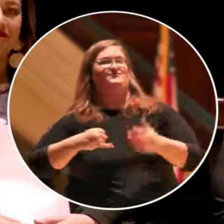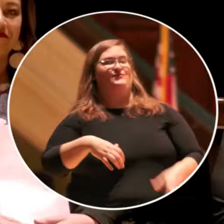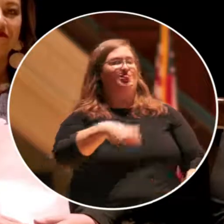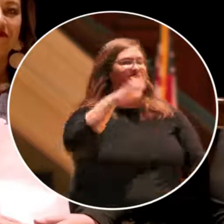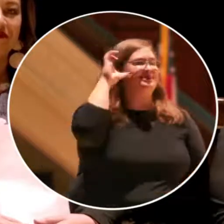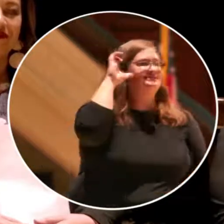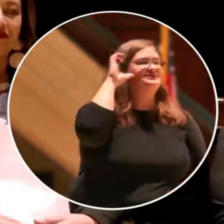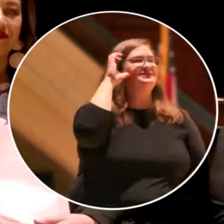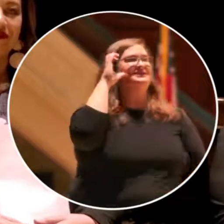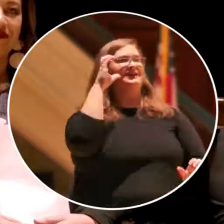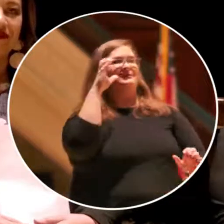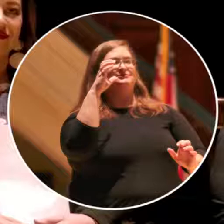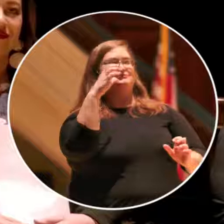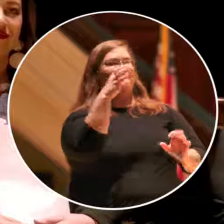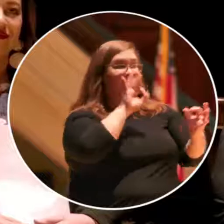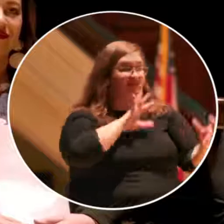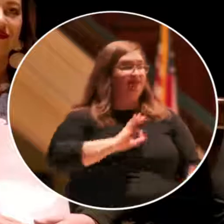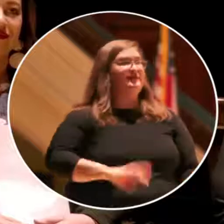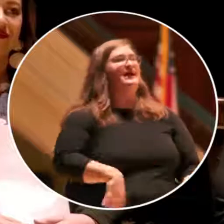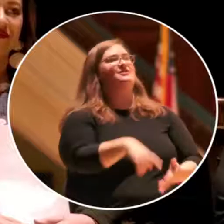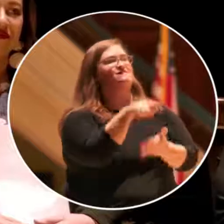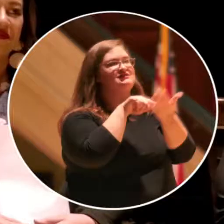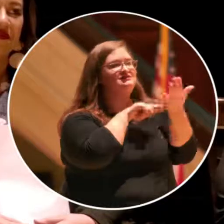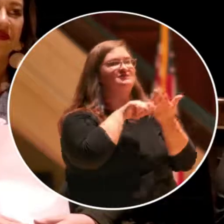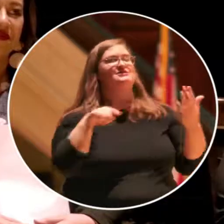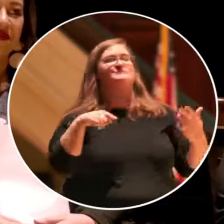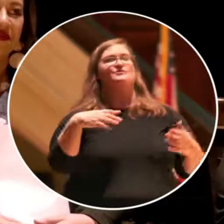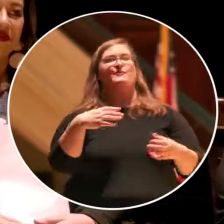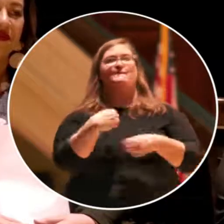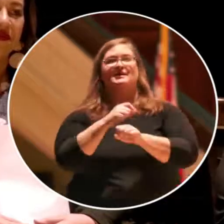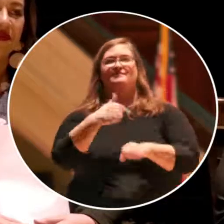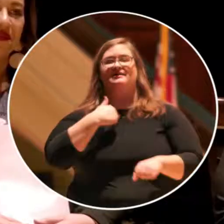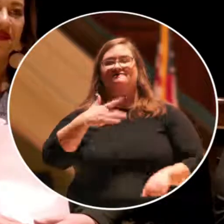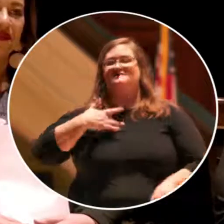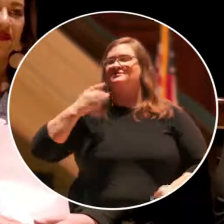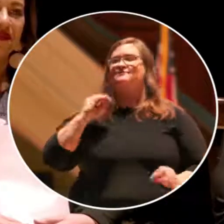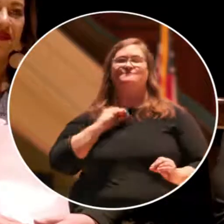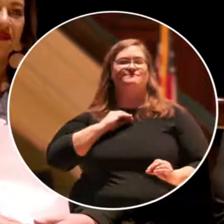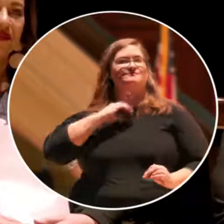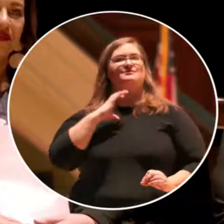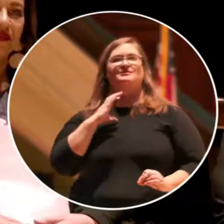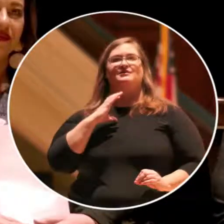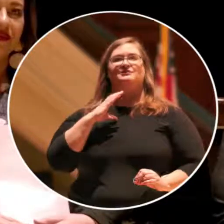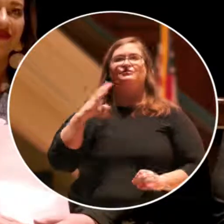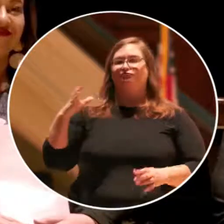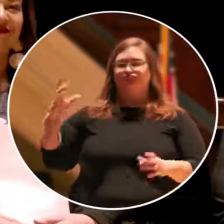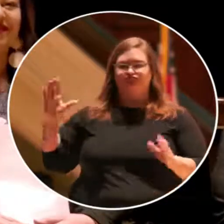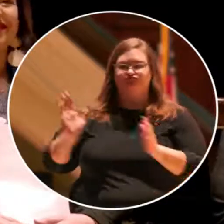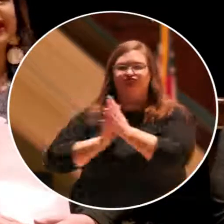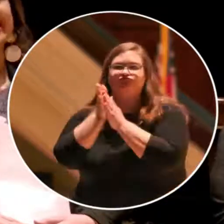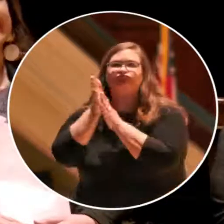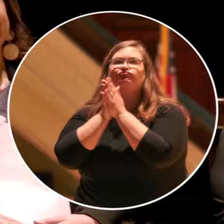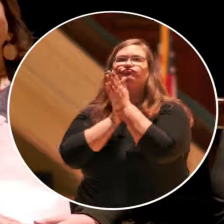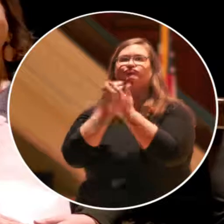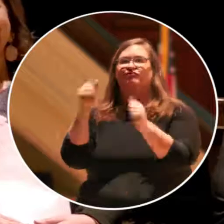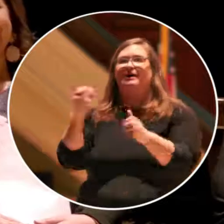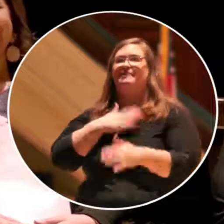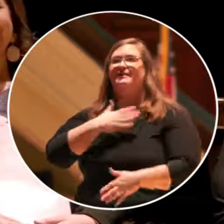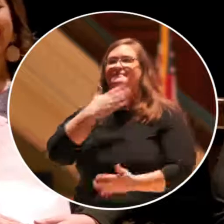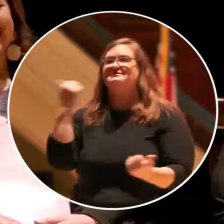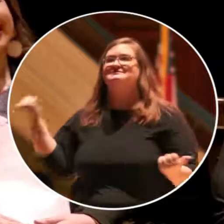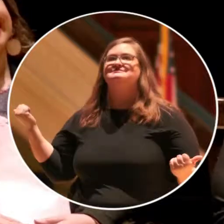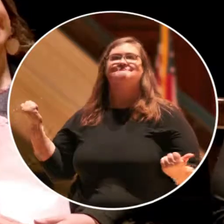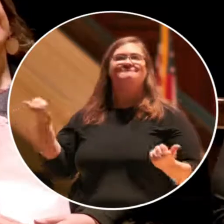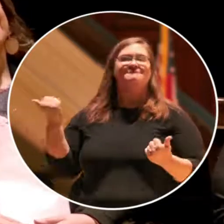criticism, to evaluate myself and my work, to strive to do my best, always. And when